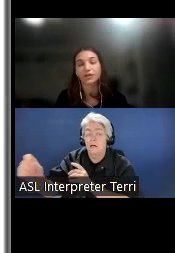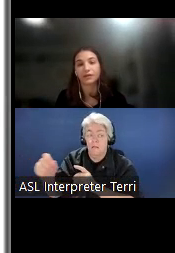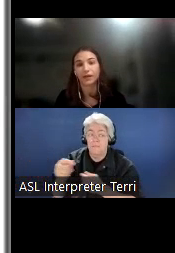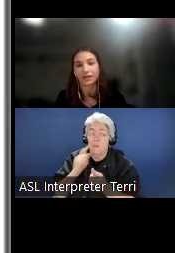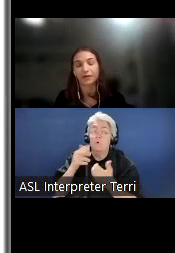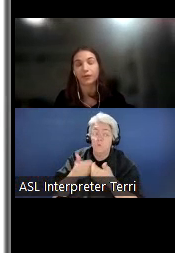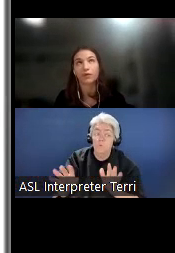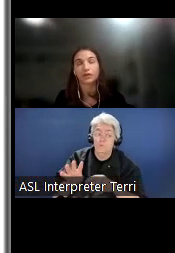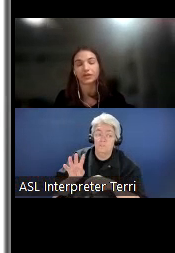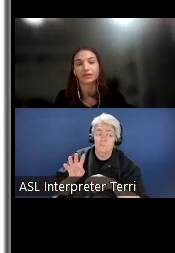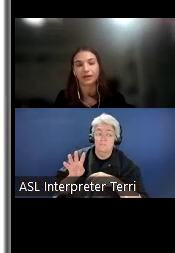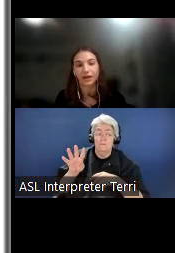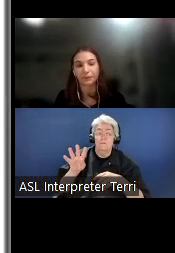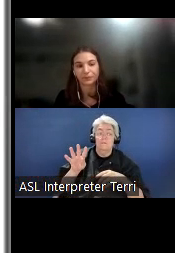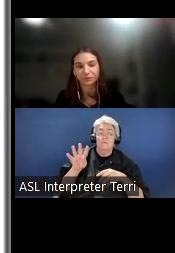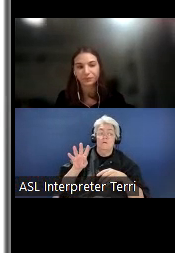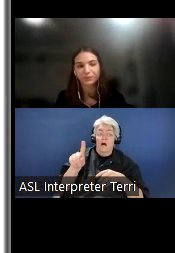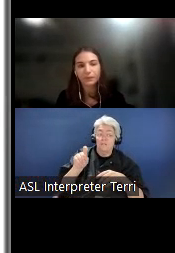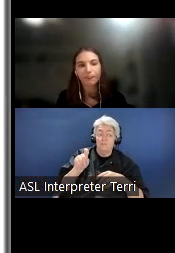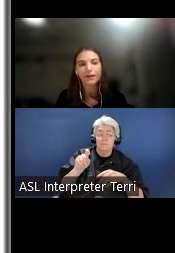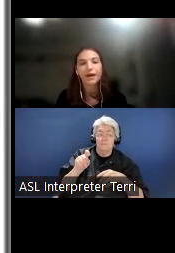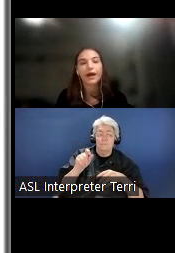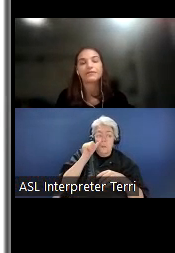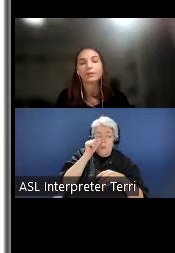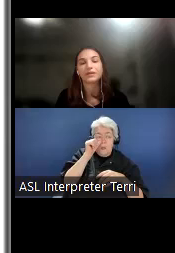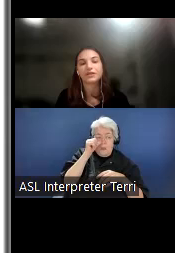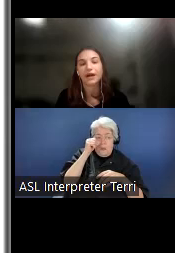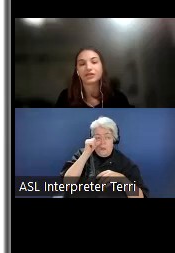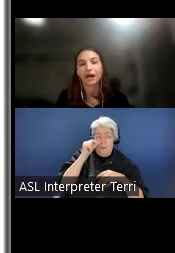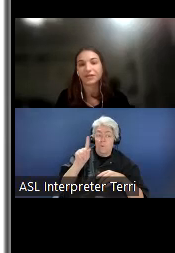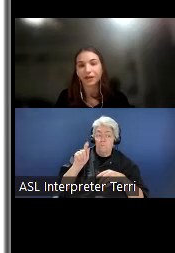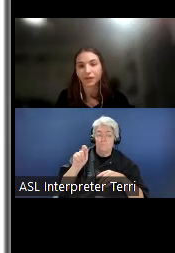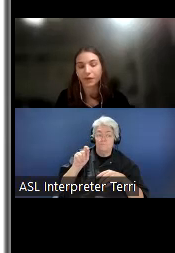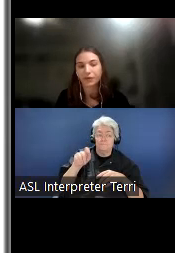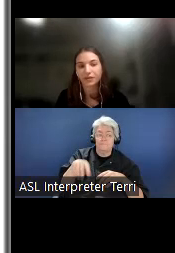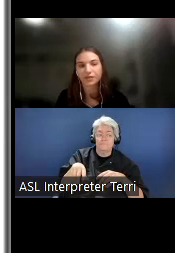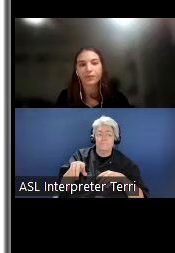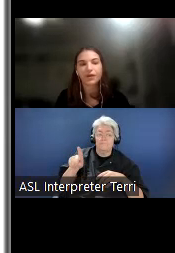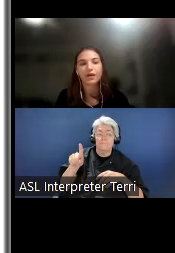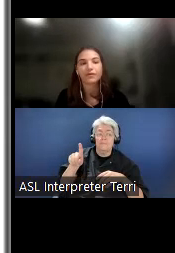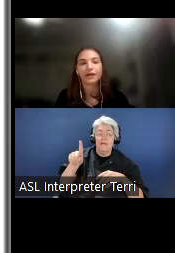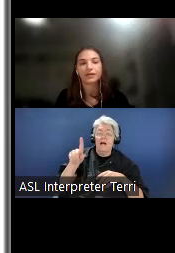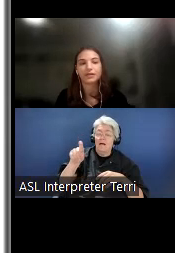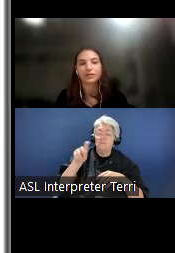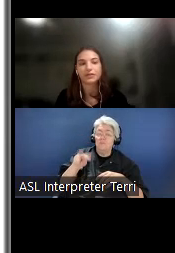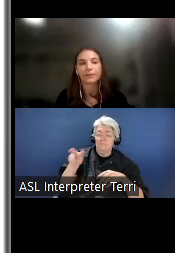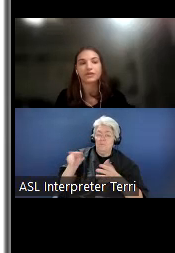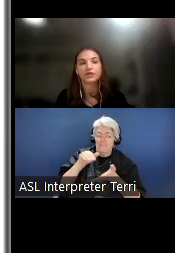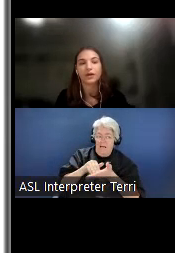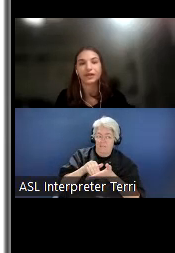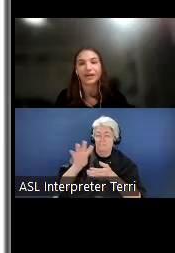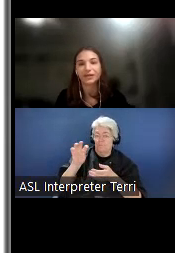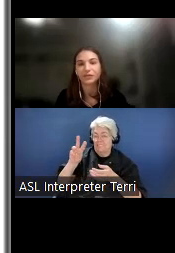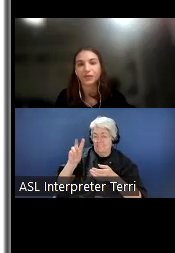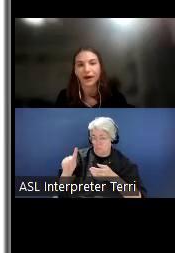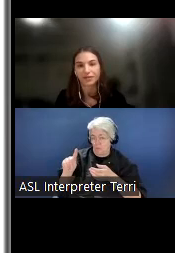$122,461 over the course of their lifetime. And if someone survives child sexual abuse, they're likely to lose up